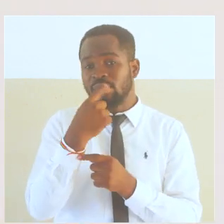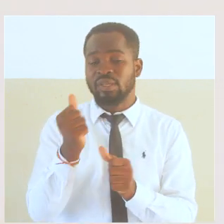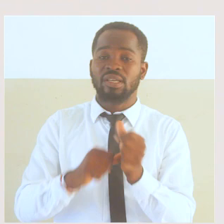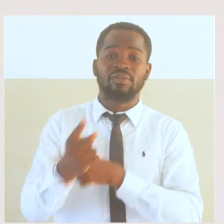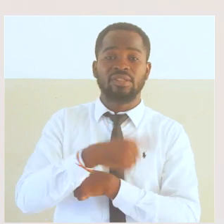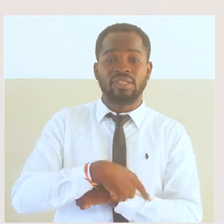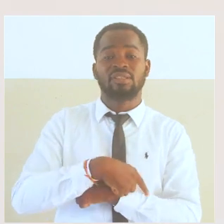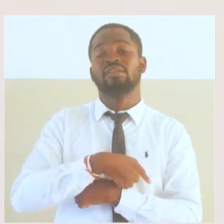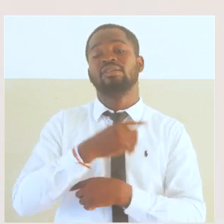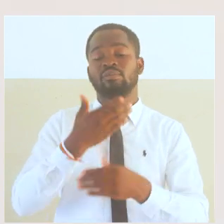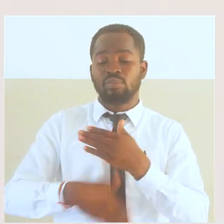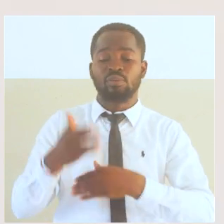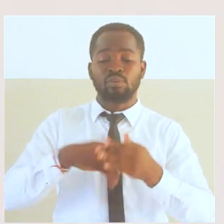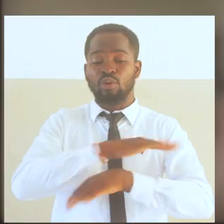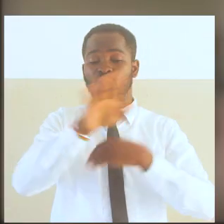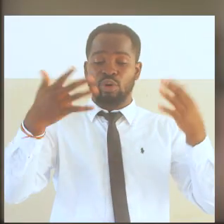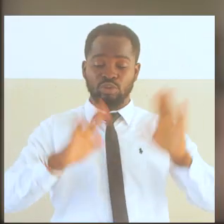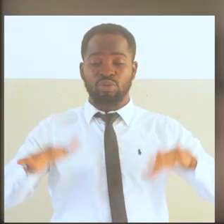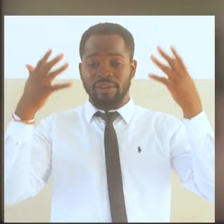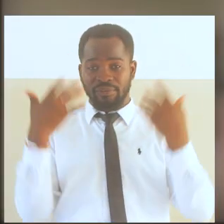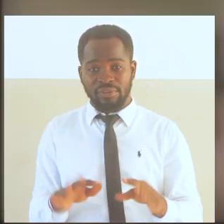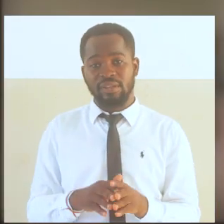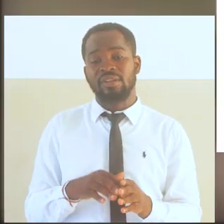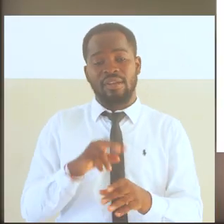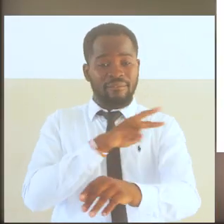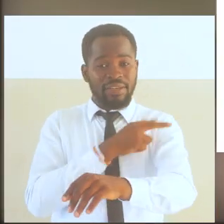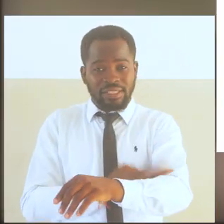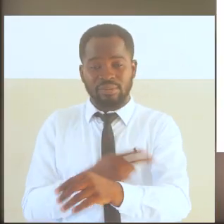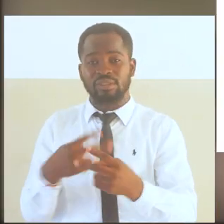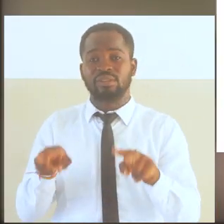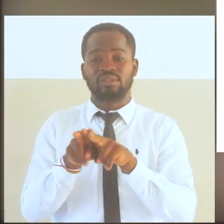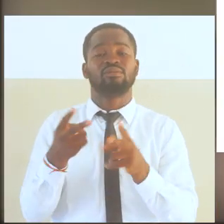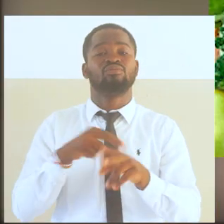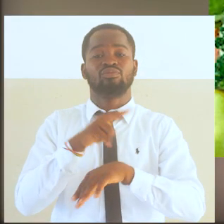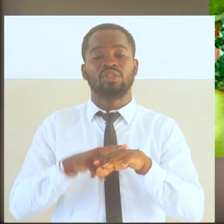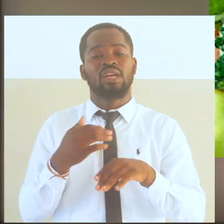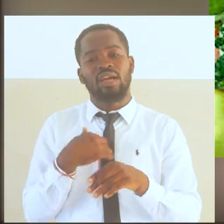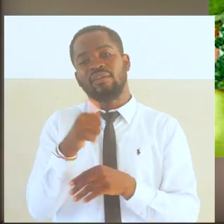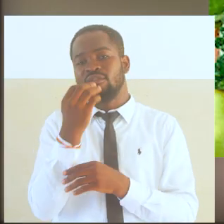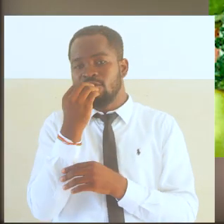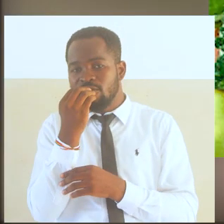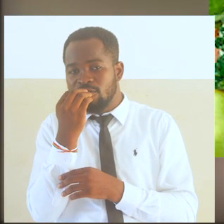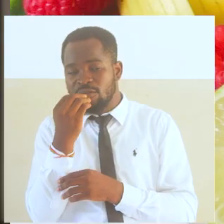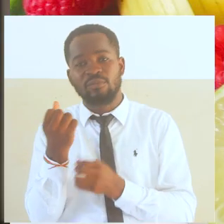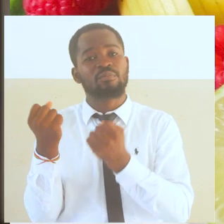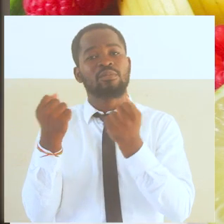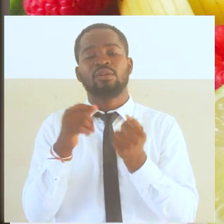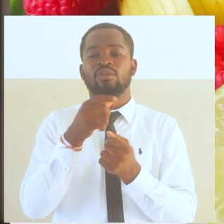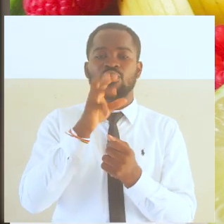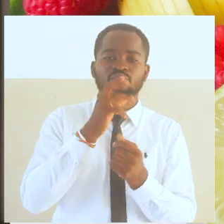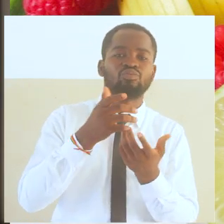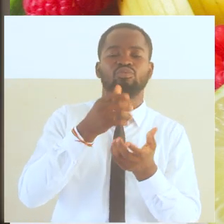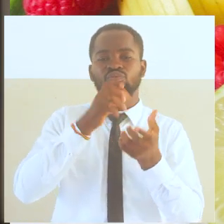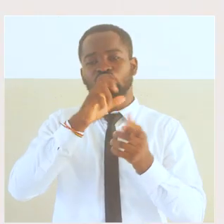our foods. Legumes, we can look at beans, pea, vegetables, lots of them, fruits as